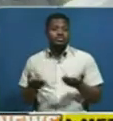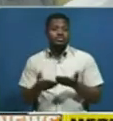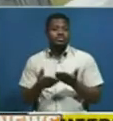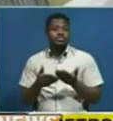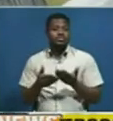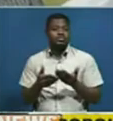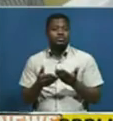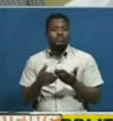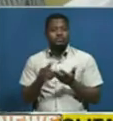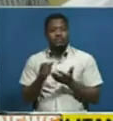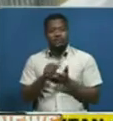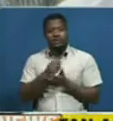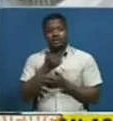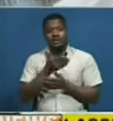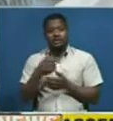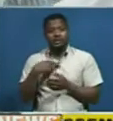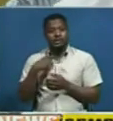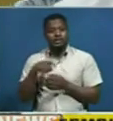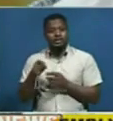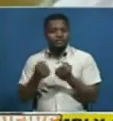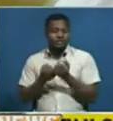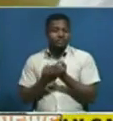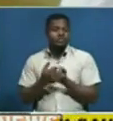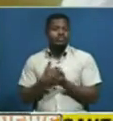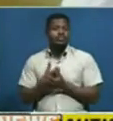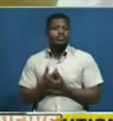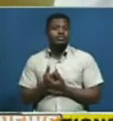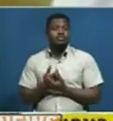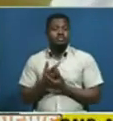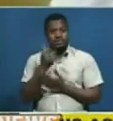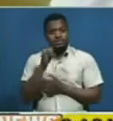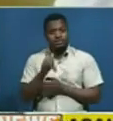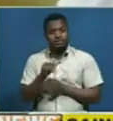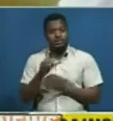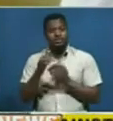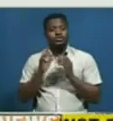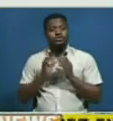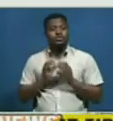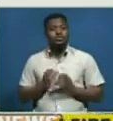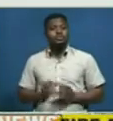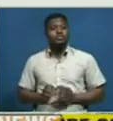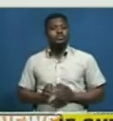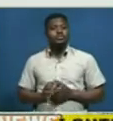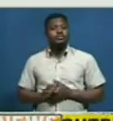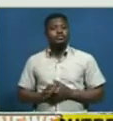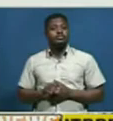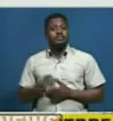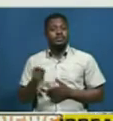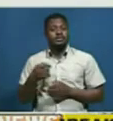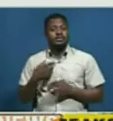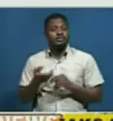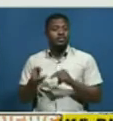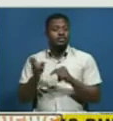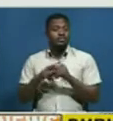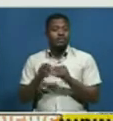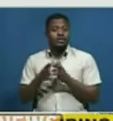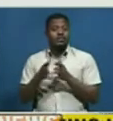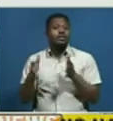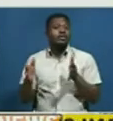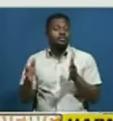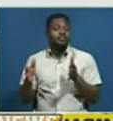And anything that I need, they support me because of this course. It has increased